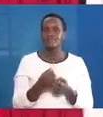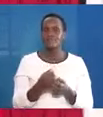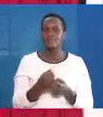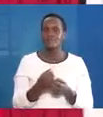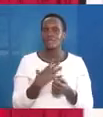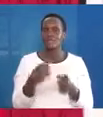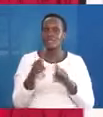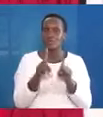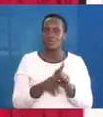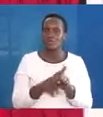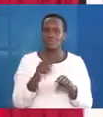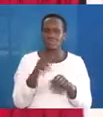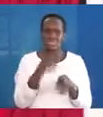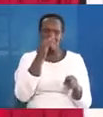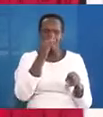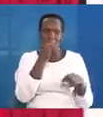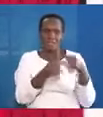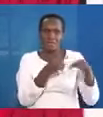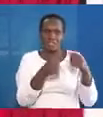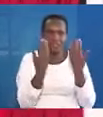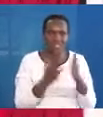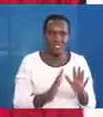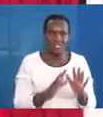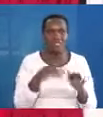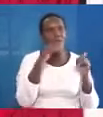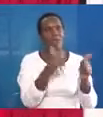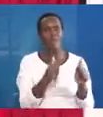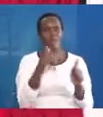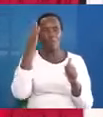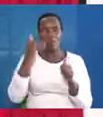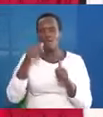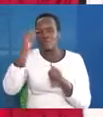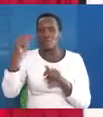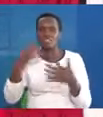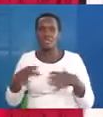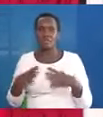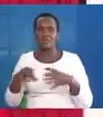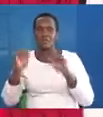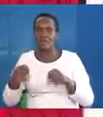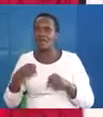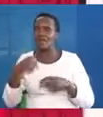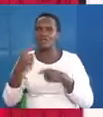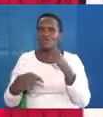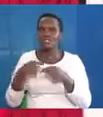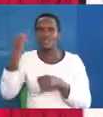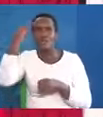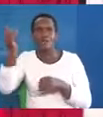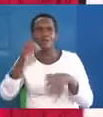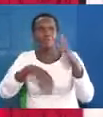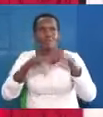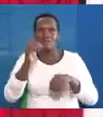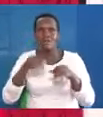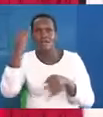And this is not the end of the process, because Kenyans will continue to express themselves and eventually make a choice on the